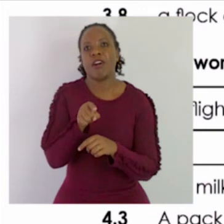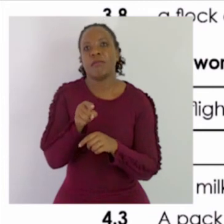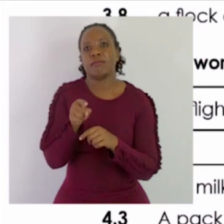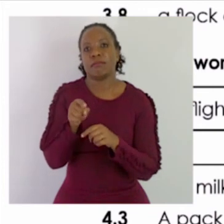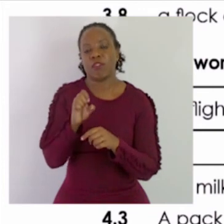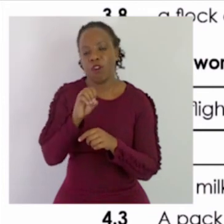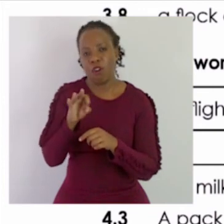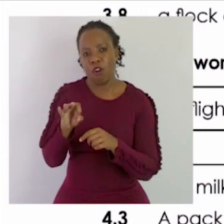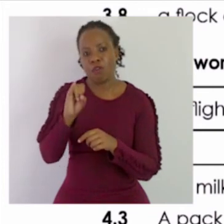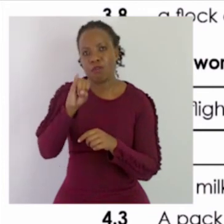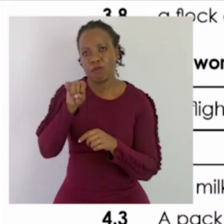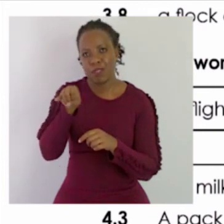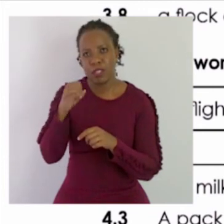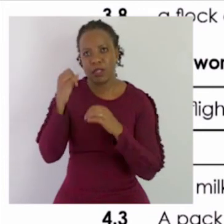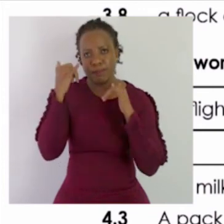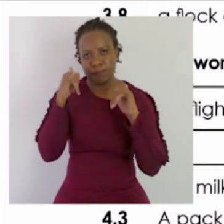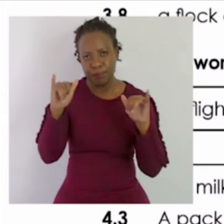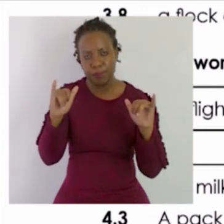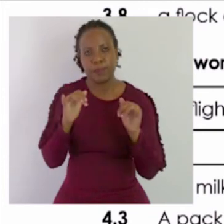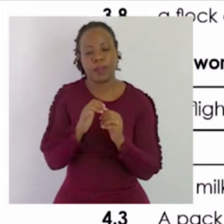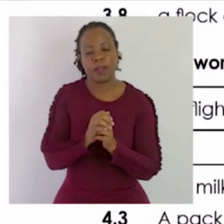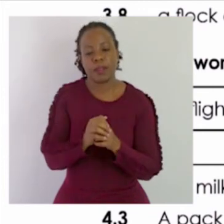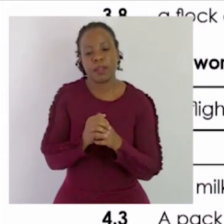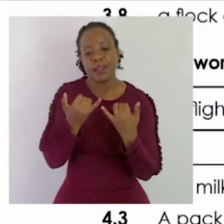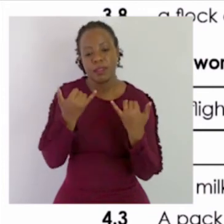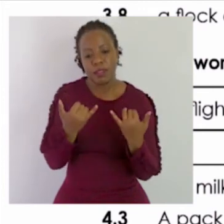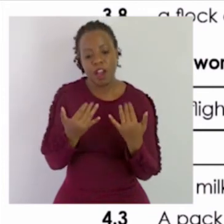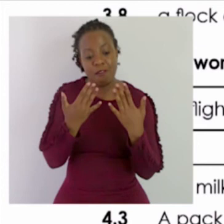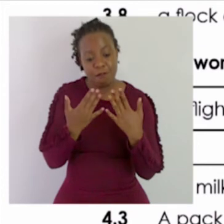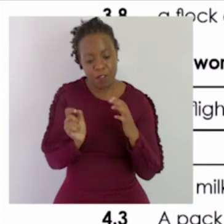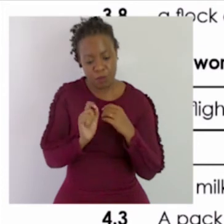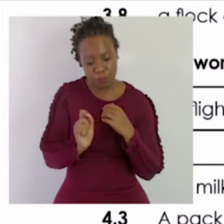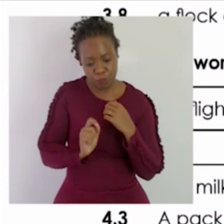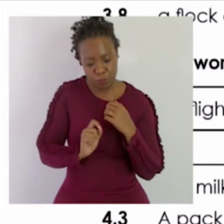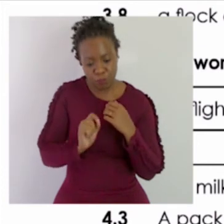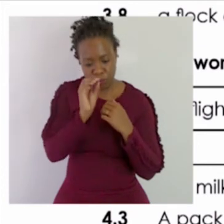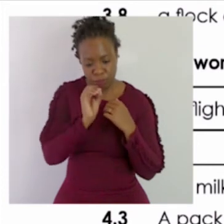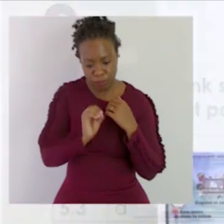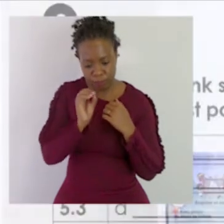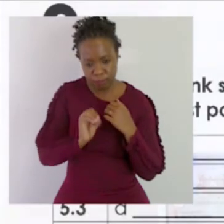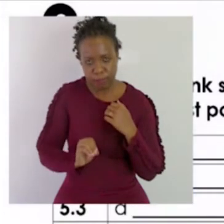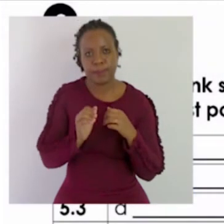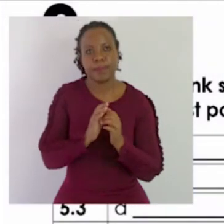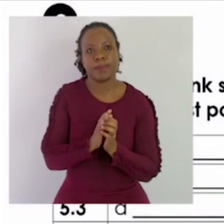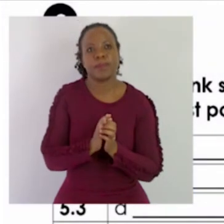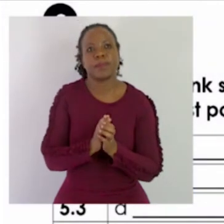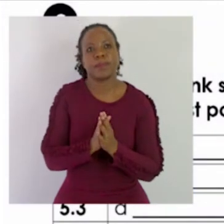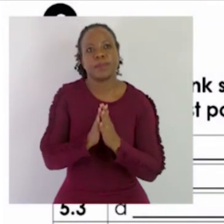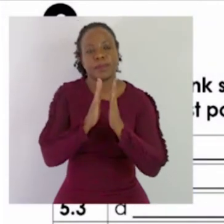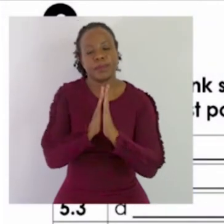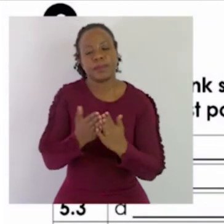what remains is for you to complete. Let's turn to the next page, which